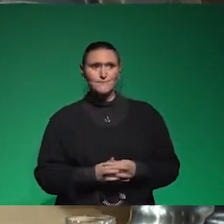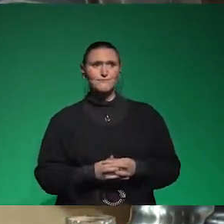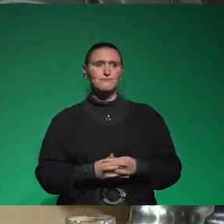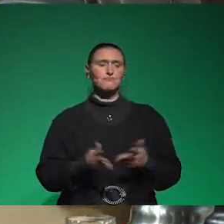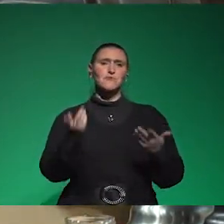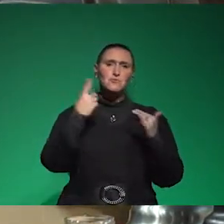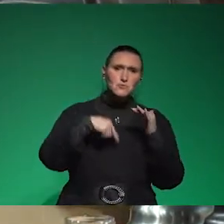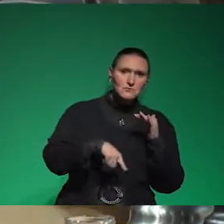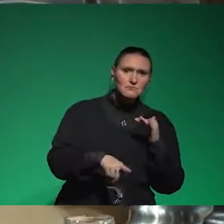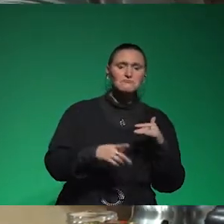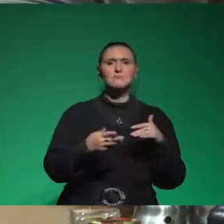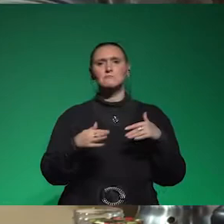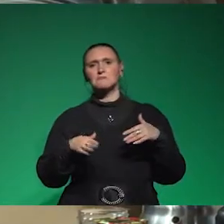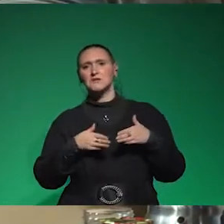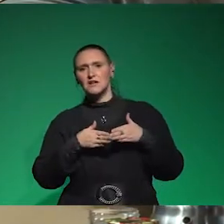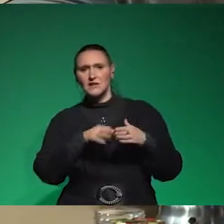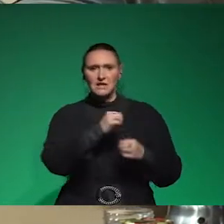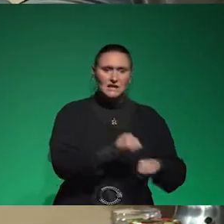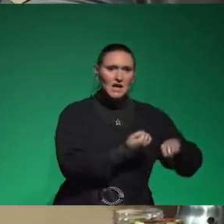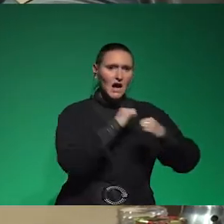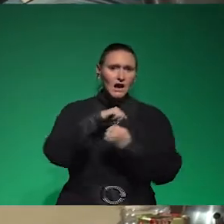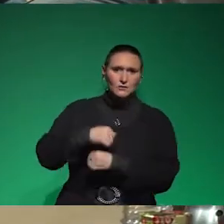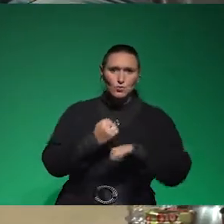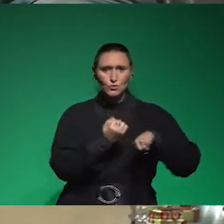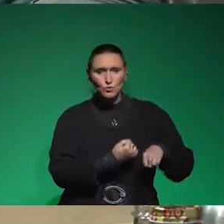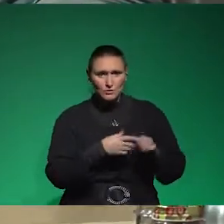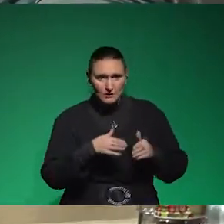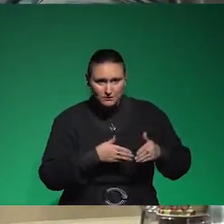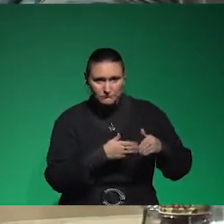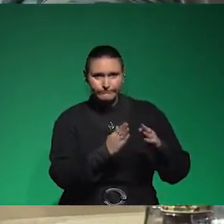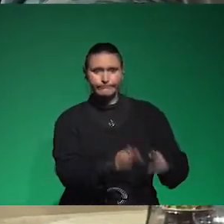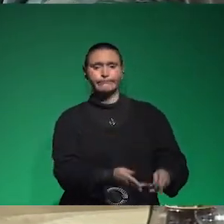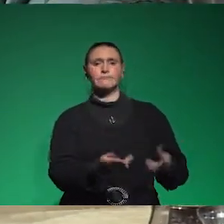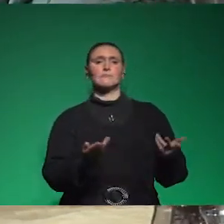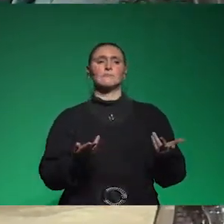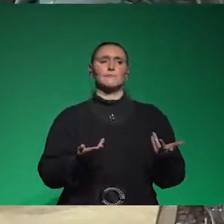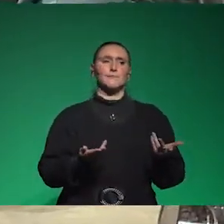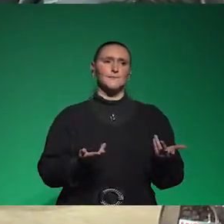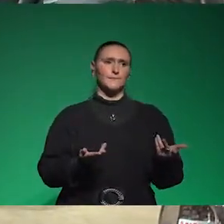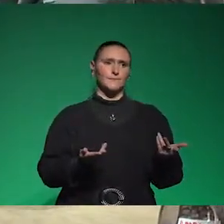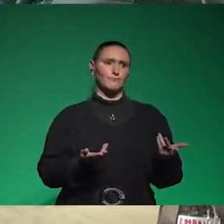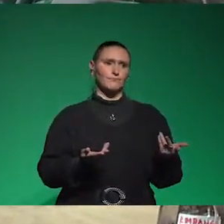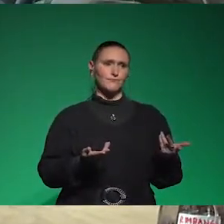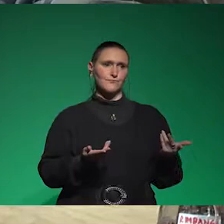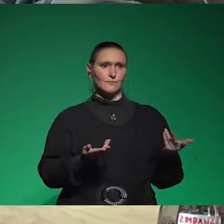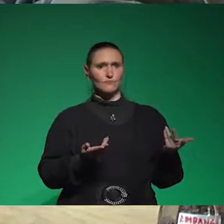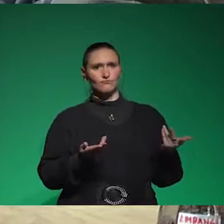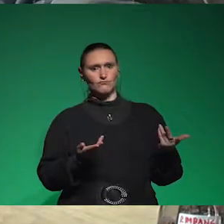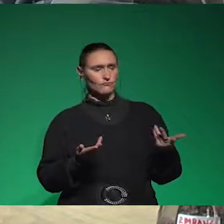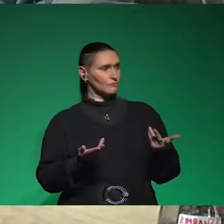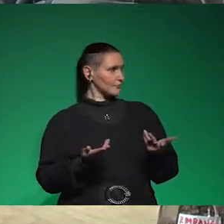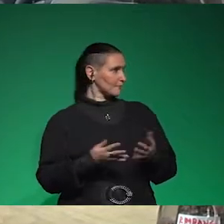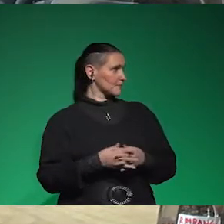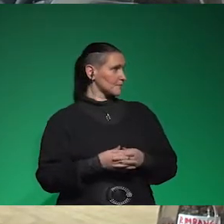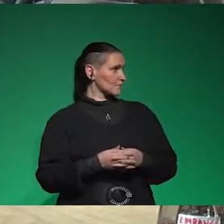of the wild animal. Also, that's why our house is just like high. And then it